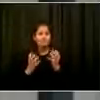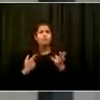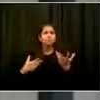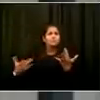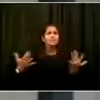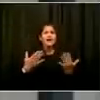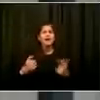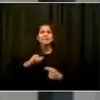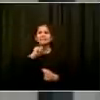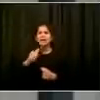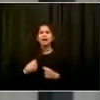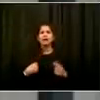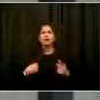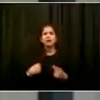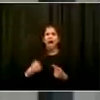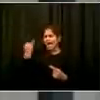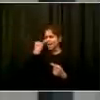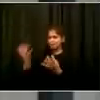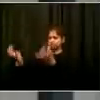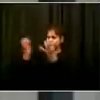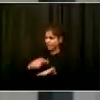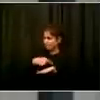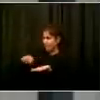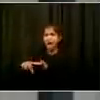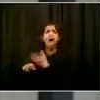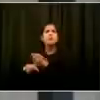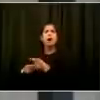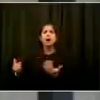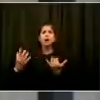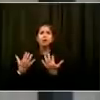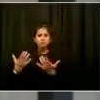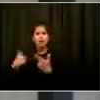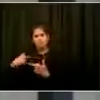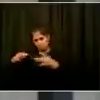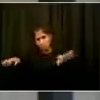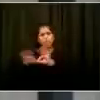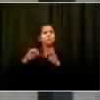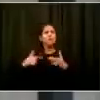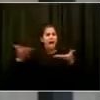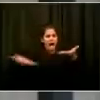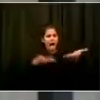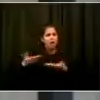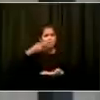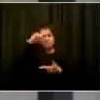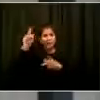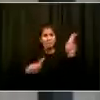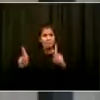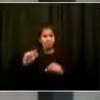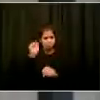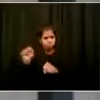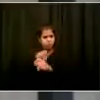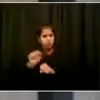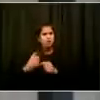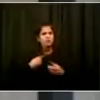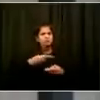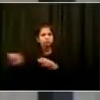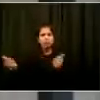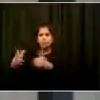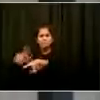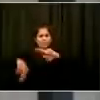communities that development is happening in. You know, to conclude this,